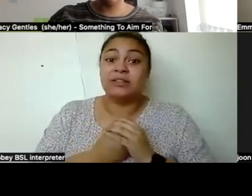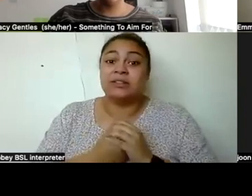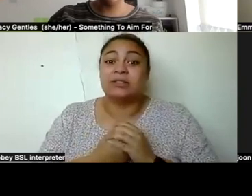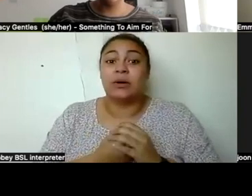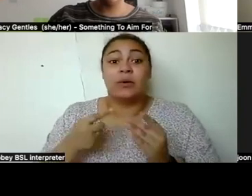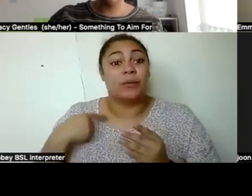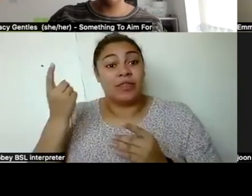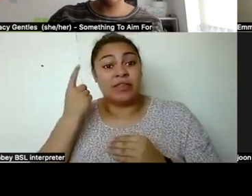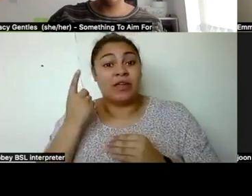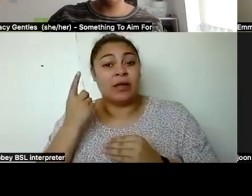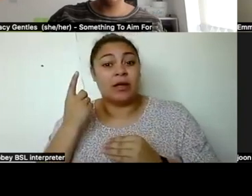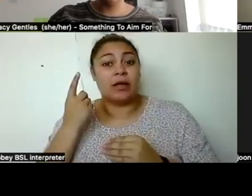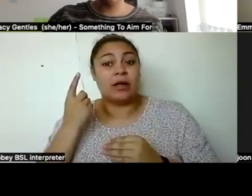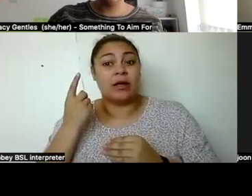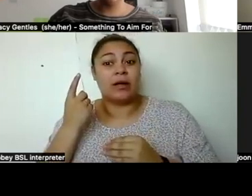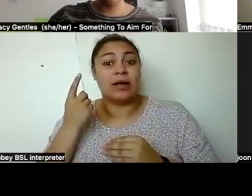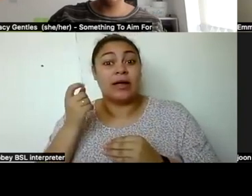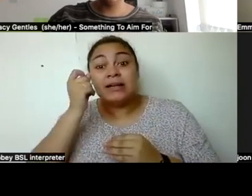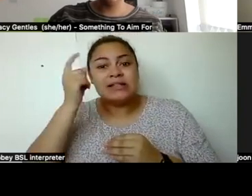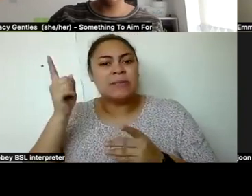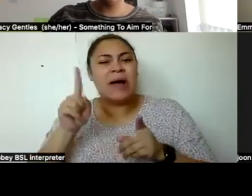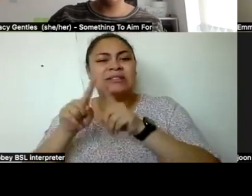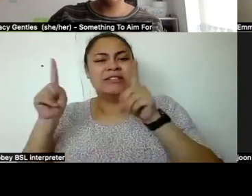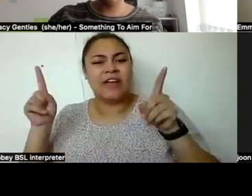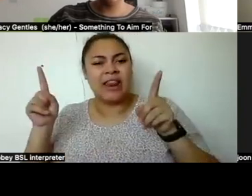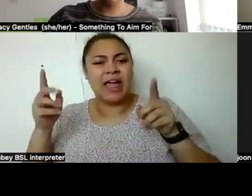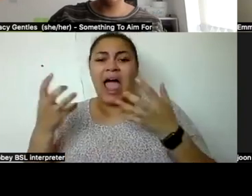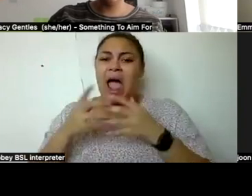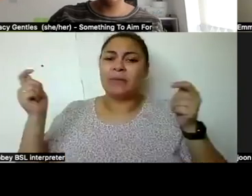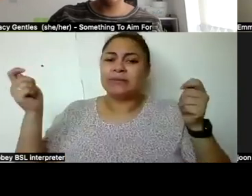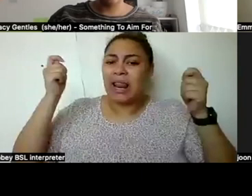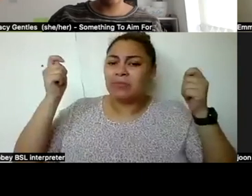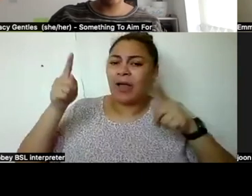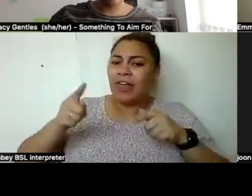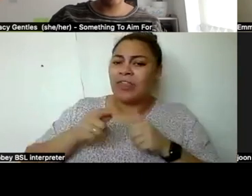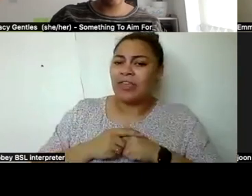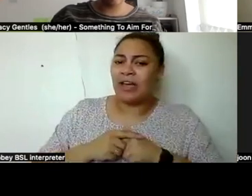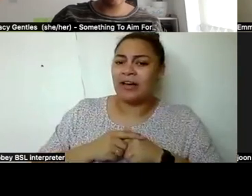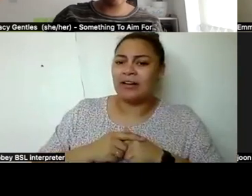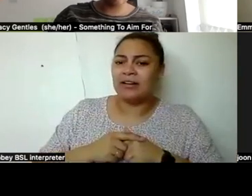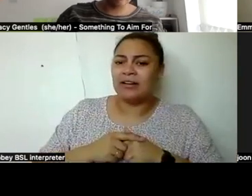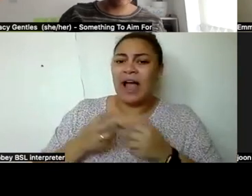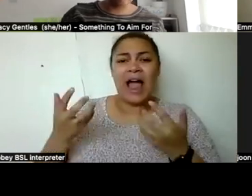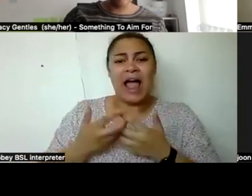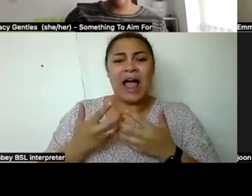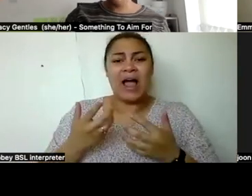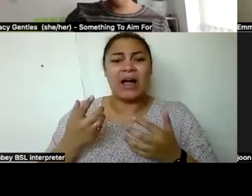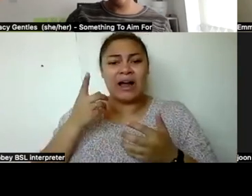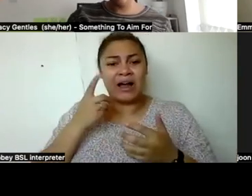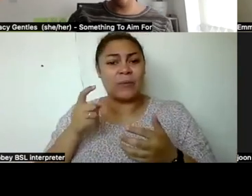think and inspire differently. So how do we celebrate that ecology, and how can we be very,